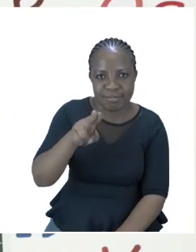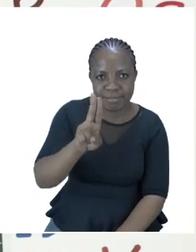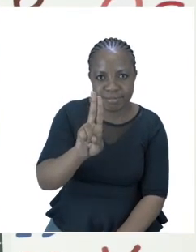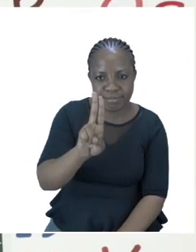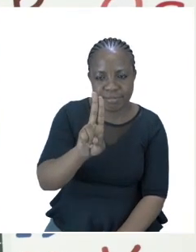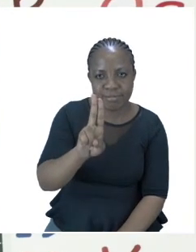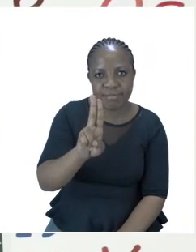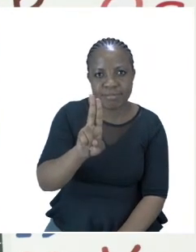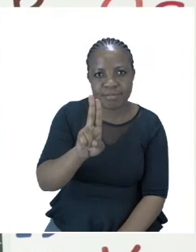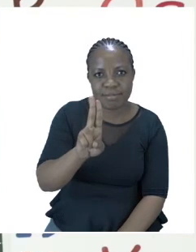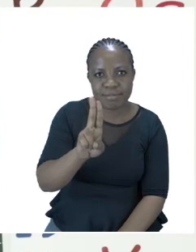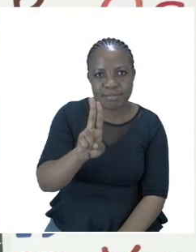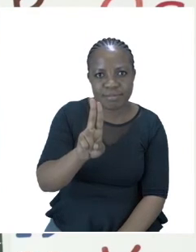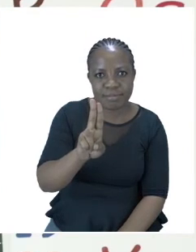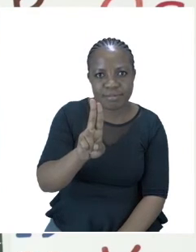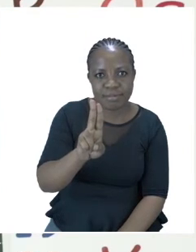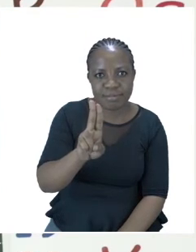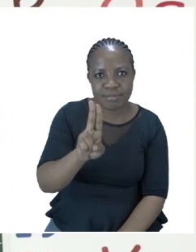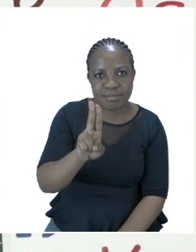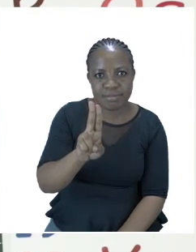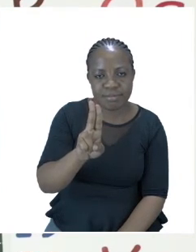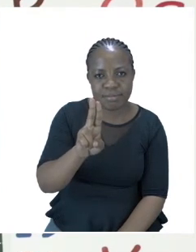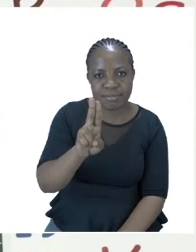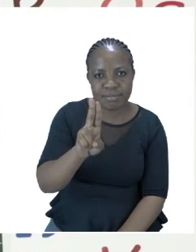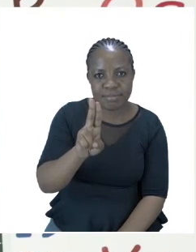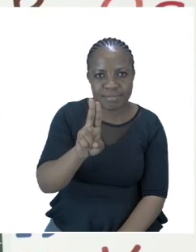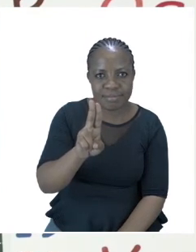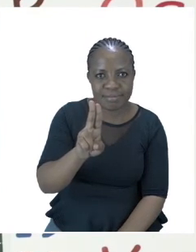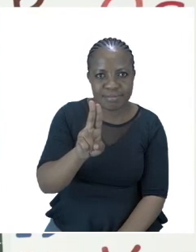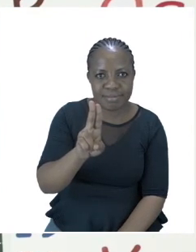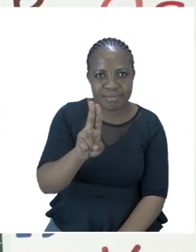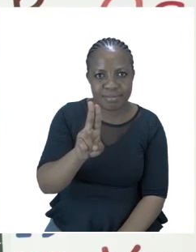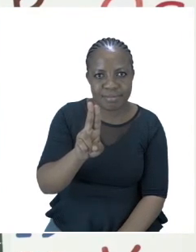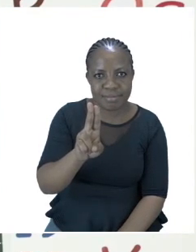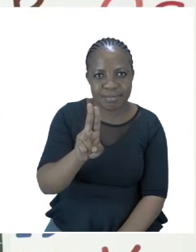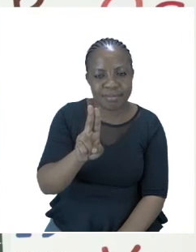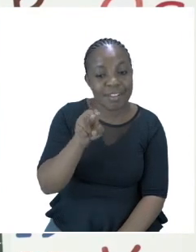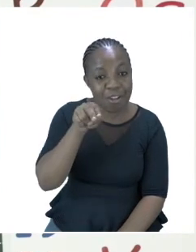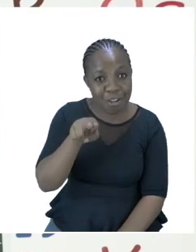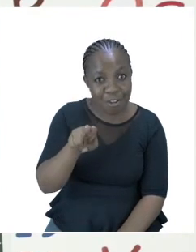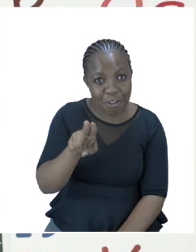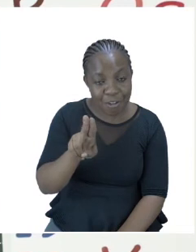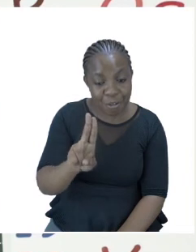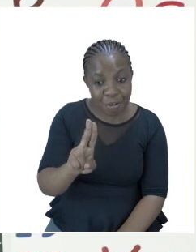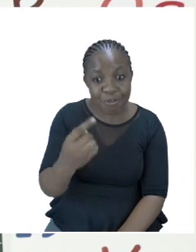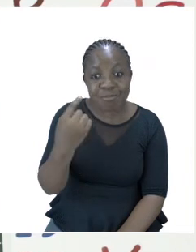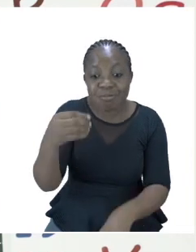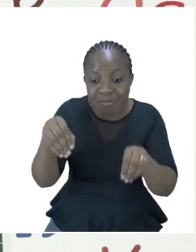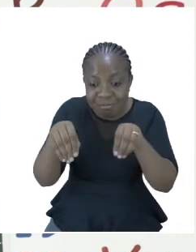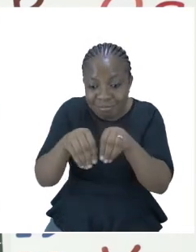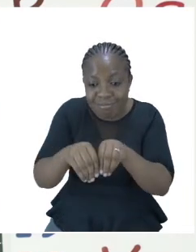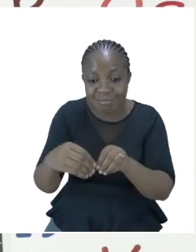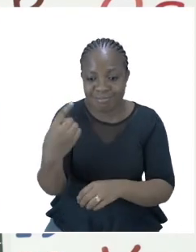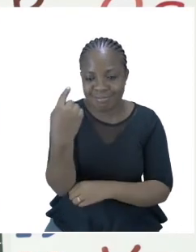we're not going to put a 3-letter word. Instead, this one is going to be for you to find out.